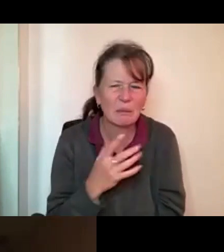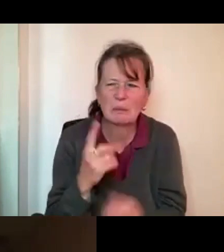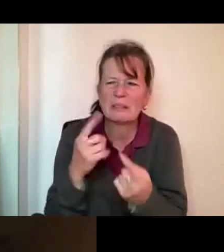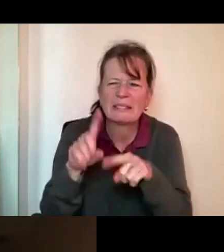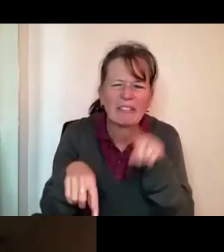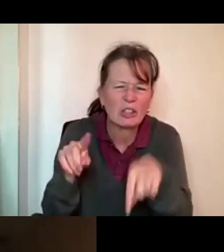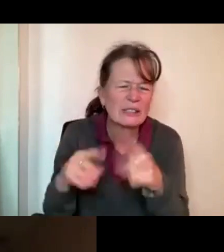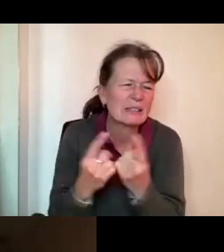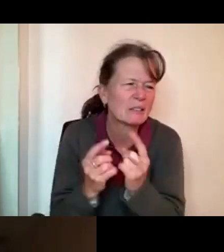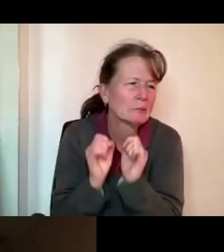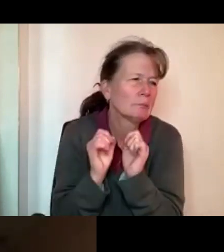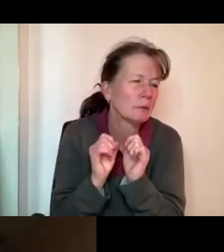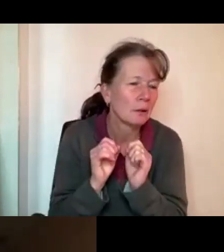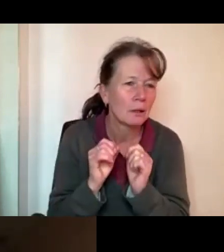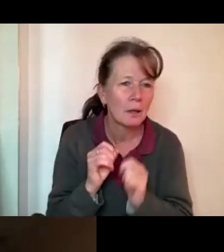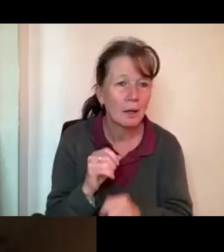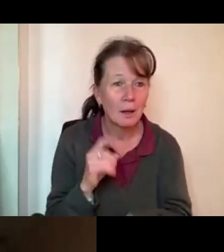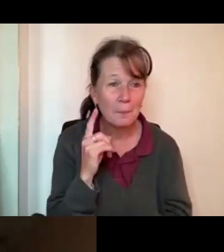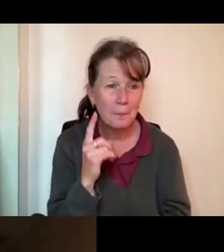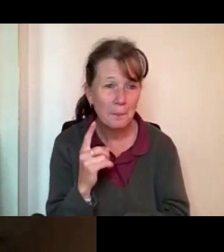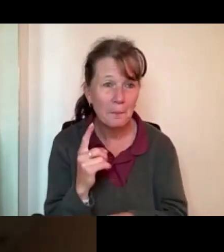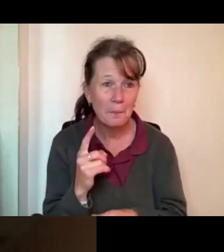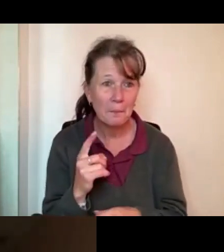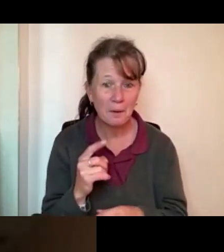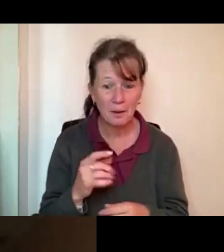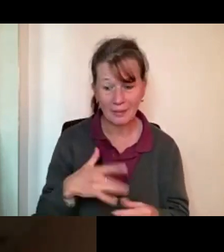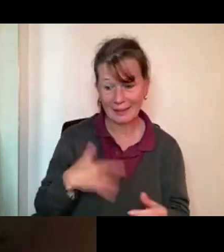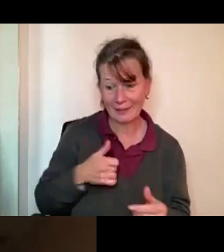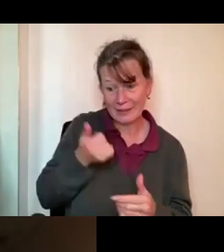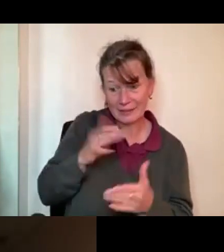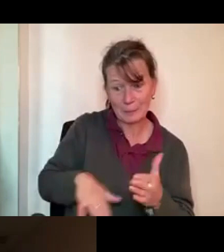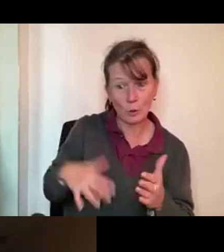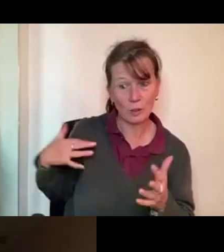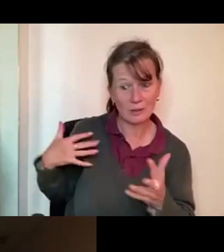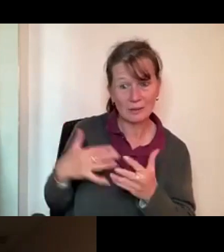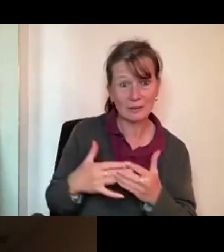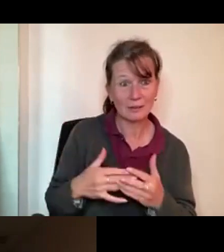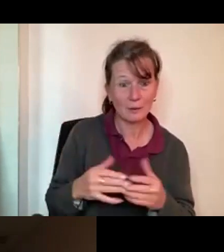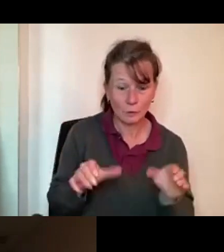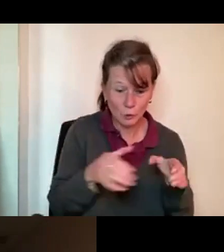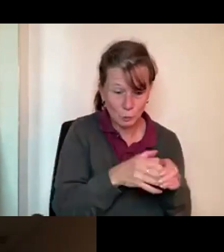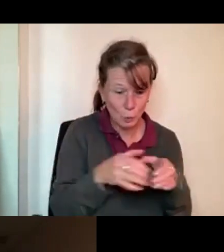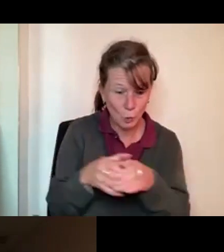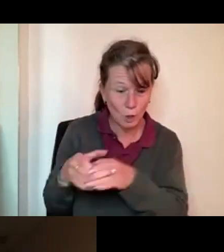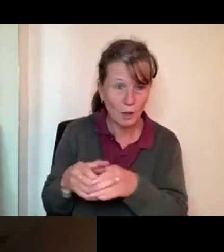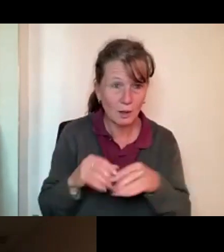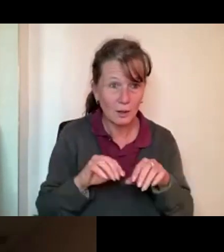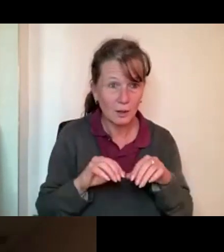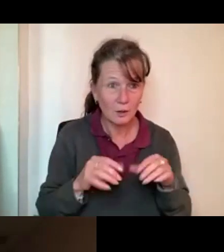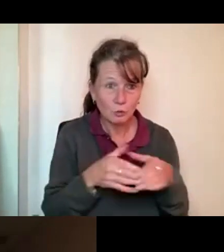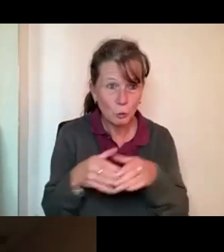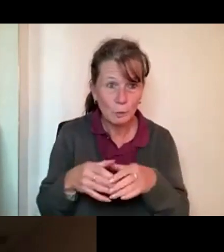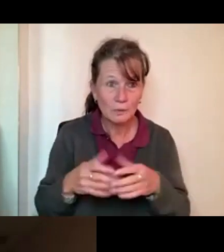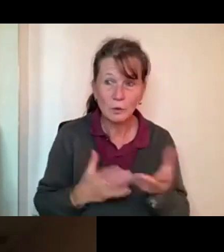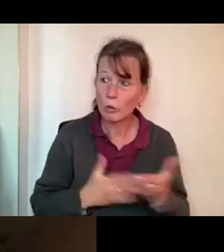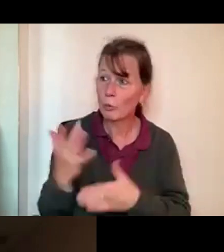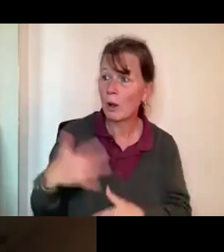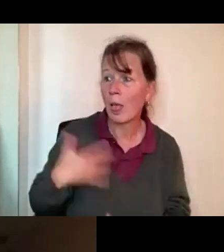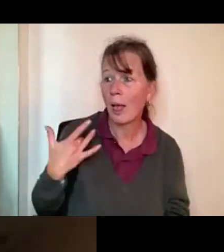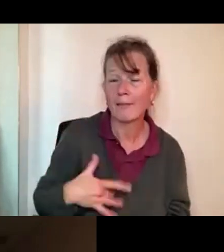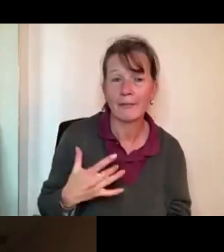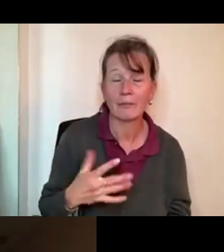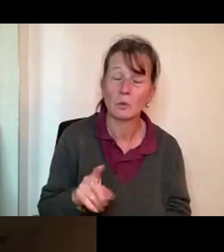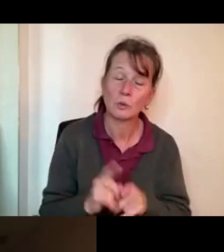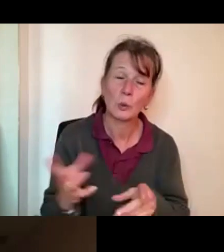And yet the lived experience of minority groups in life and within the